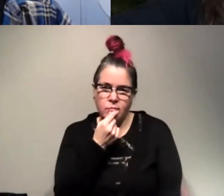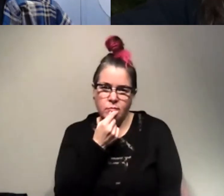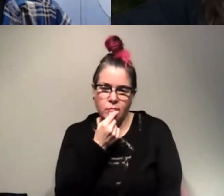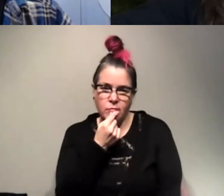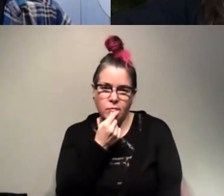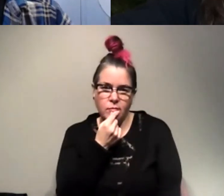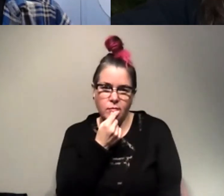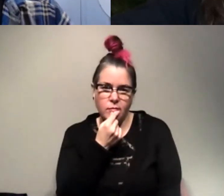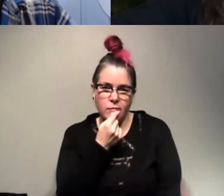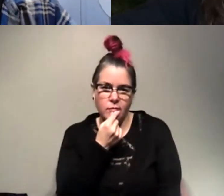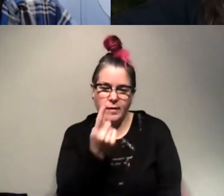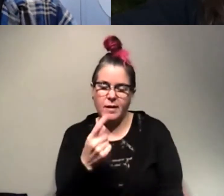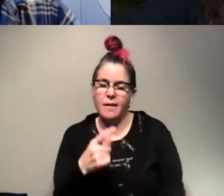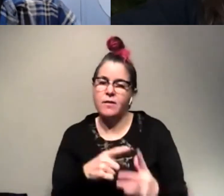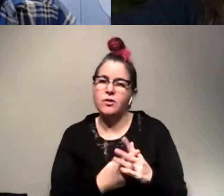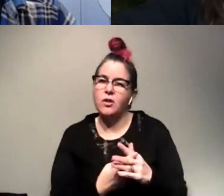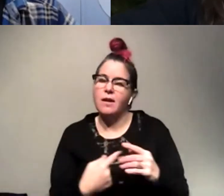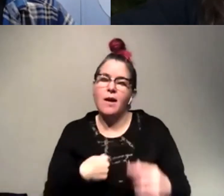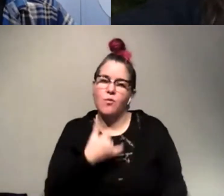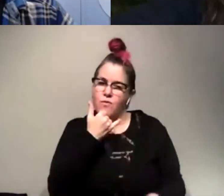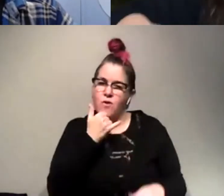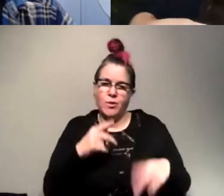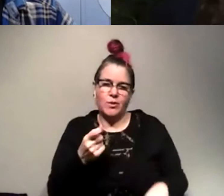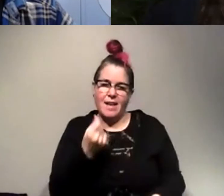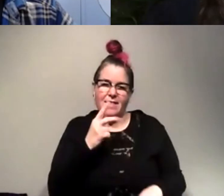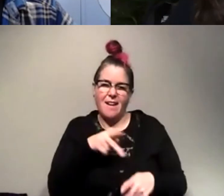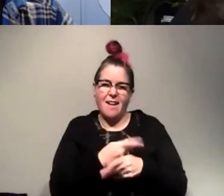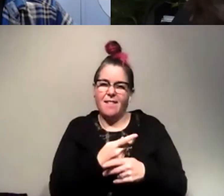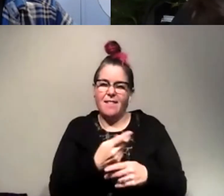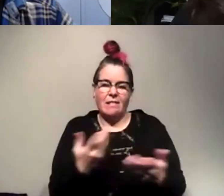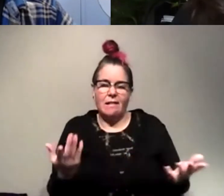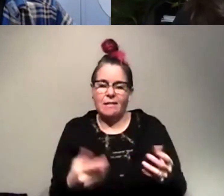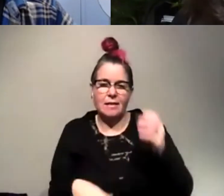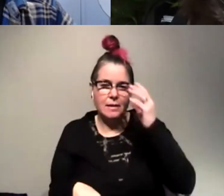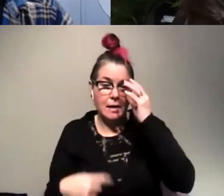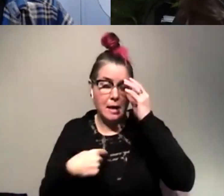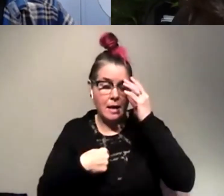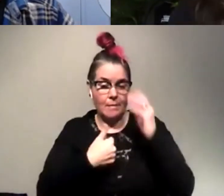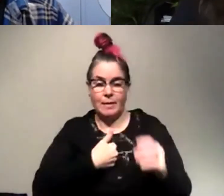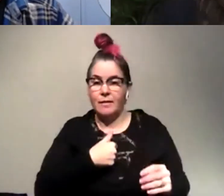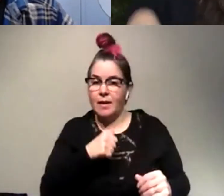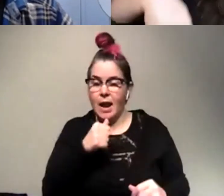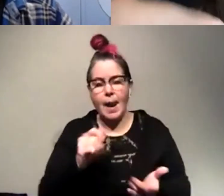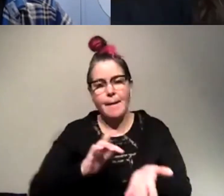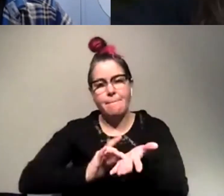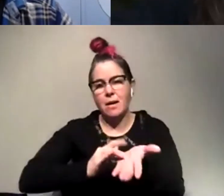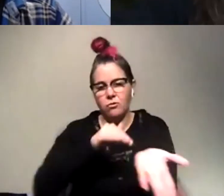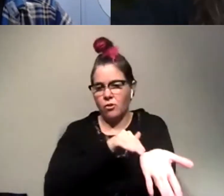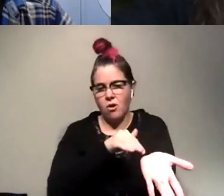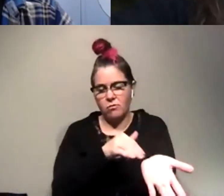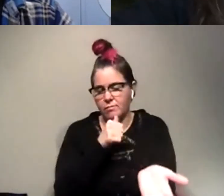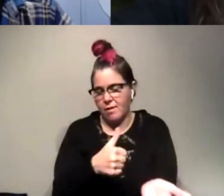I mean, I have to start by saying I'm the wrong person to ask about that. Right. I'm not a medical doctor.